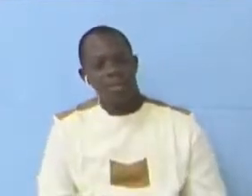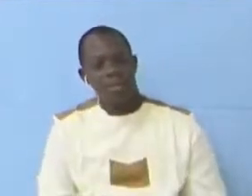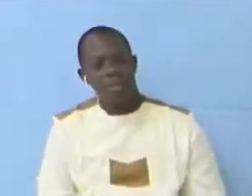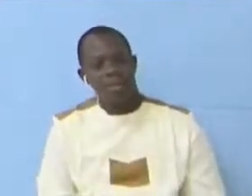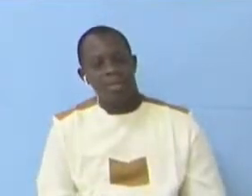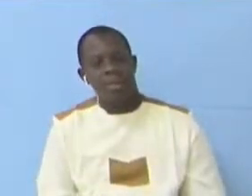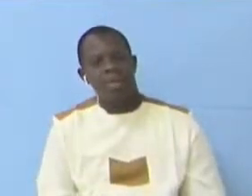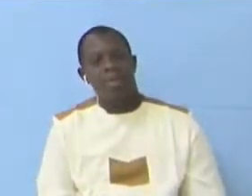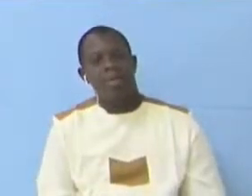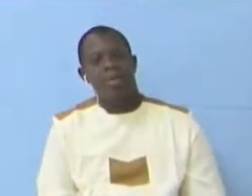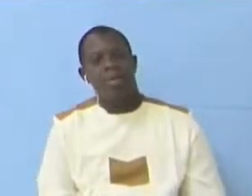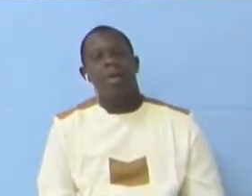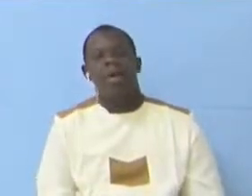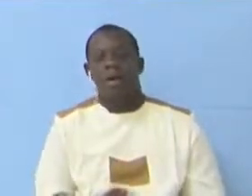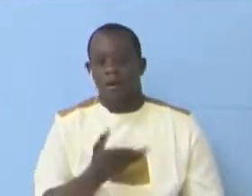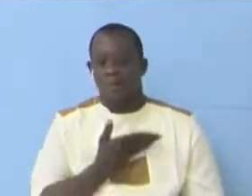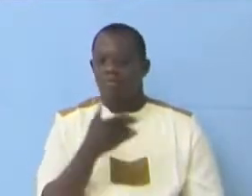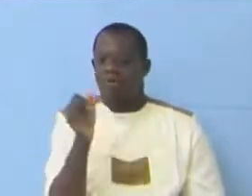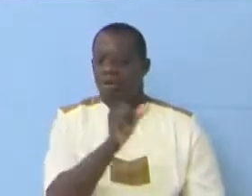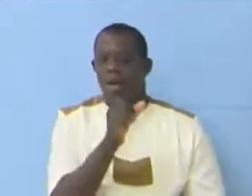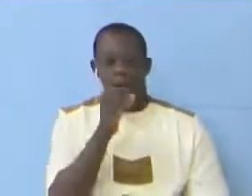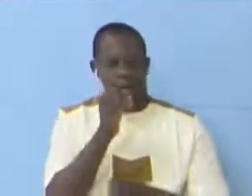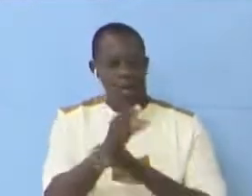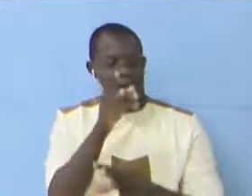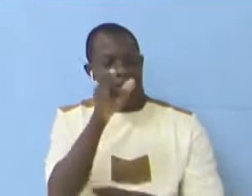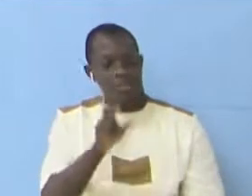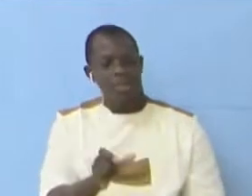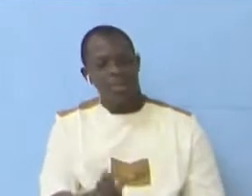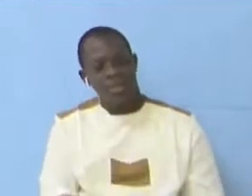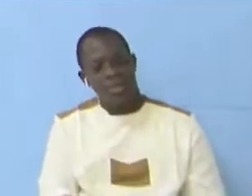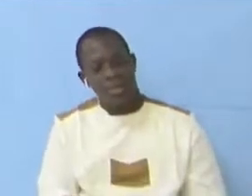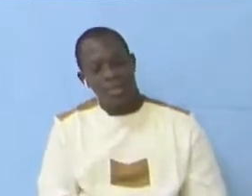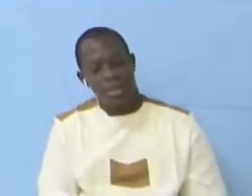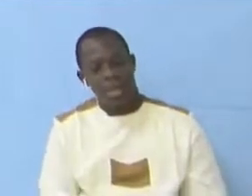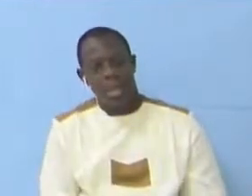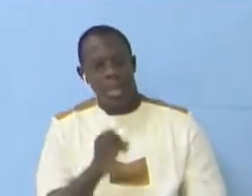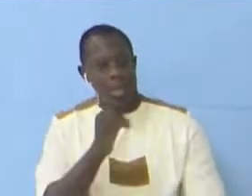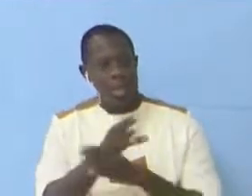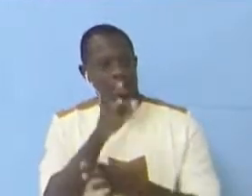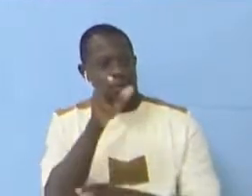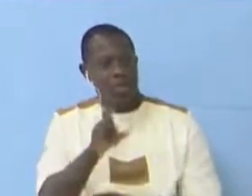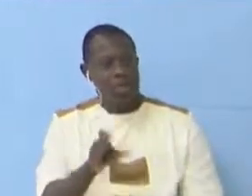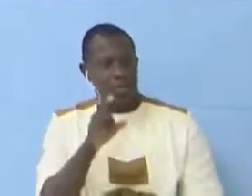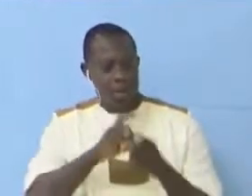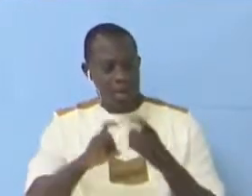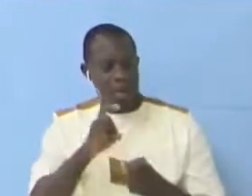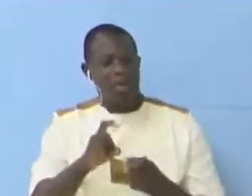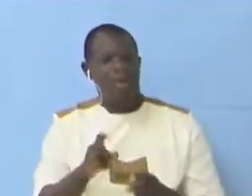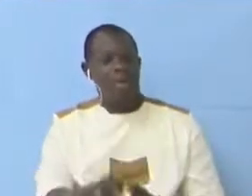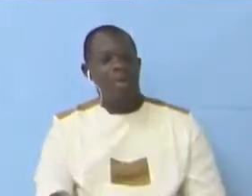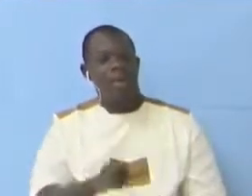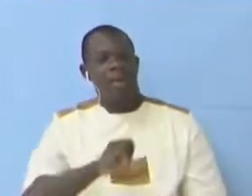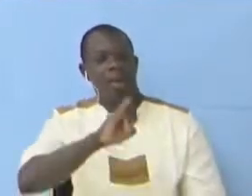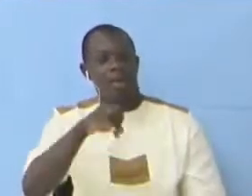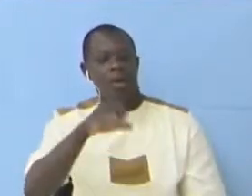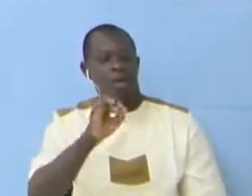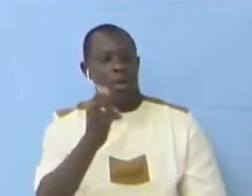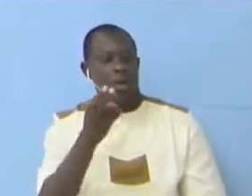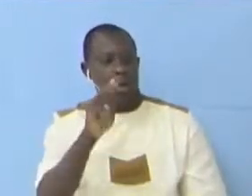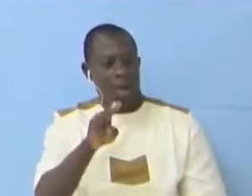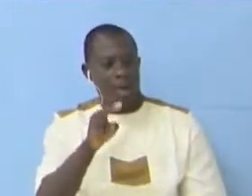Marciel Tawia, Ghanaian. Peter Achina, Ghanaian. John Carson,